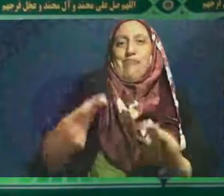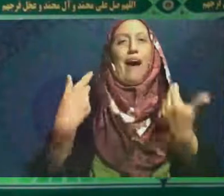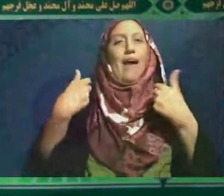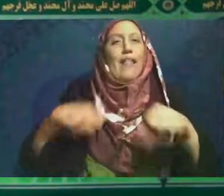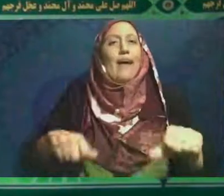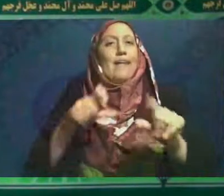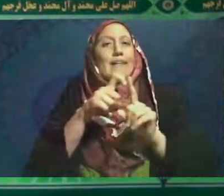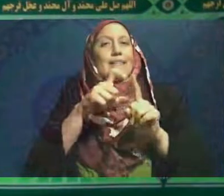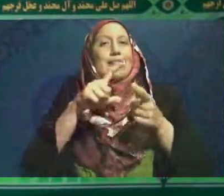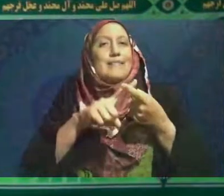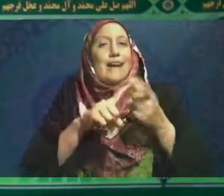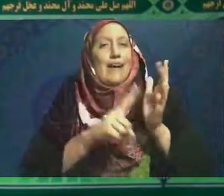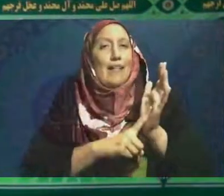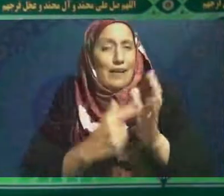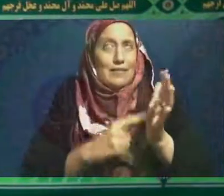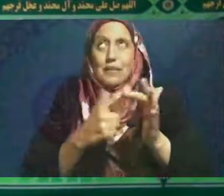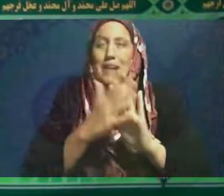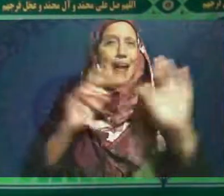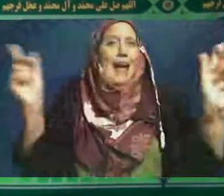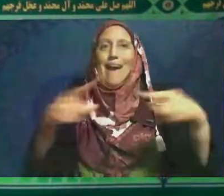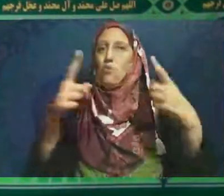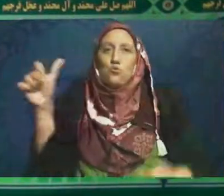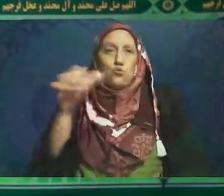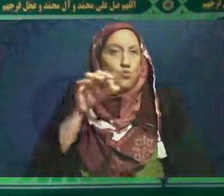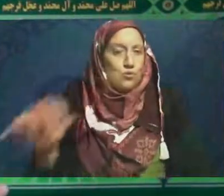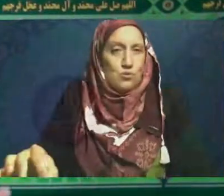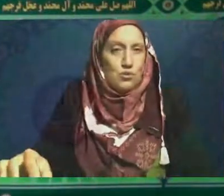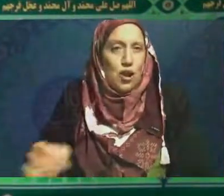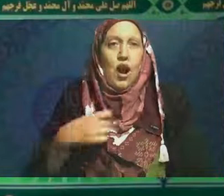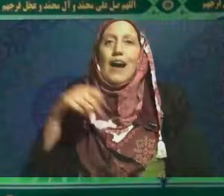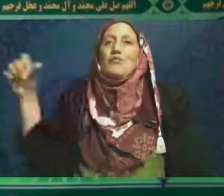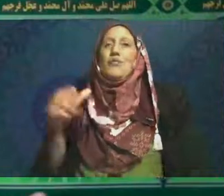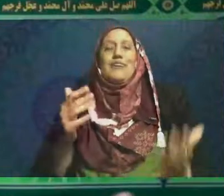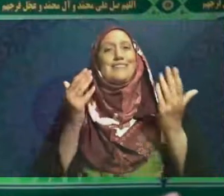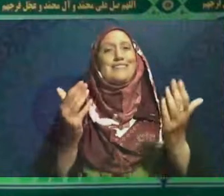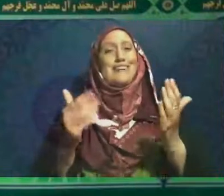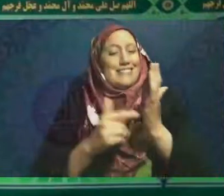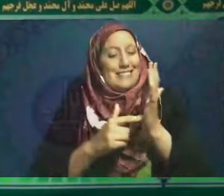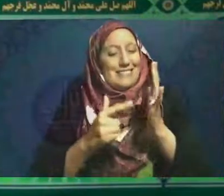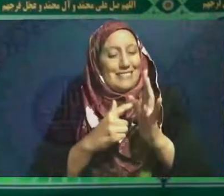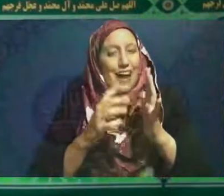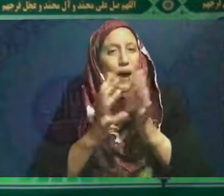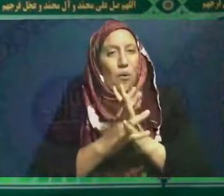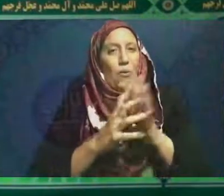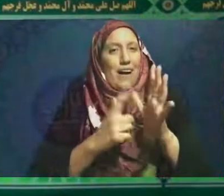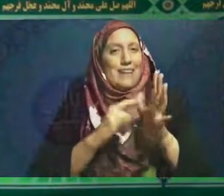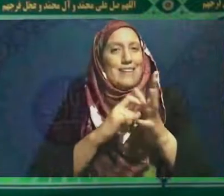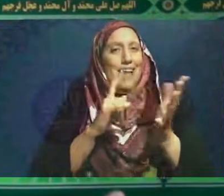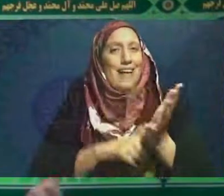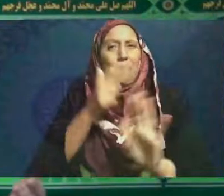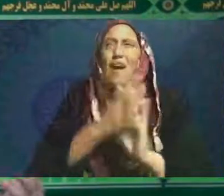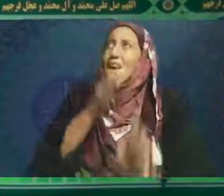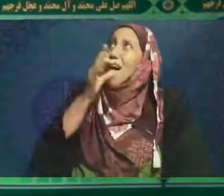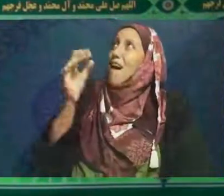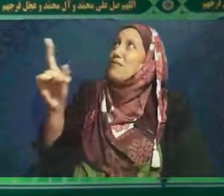do tawassul. That's what I say, that those who don't resort to God through legitimate means, they should not expect any help.